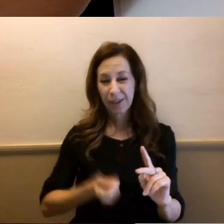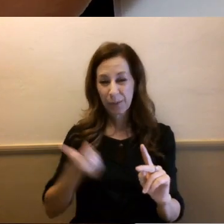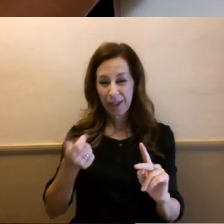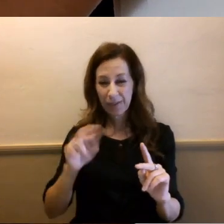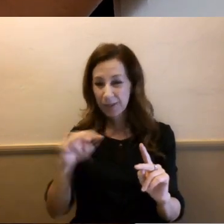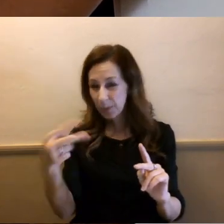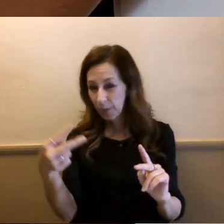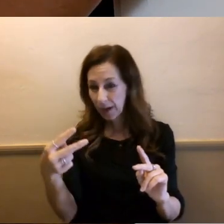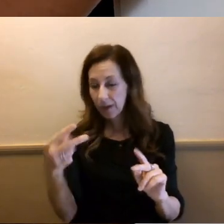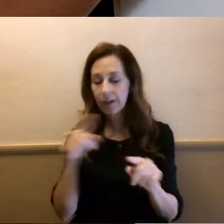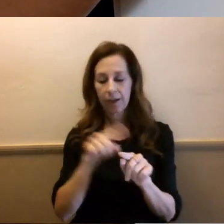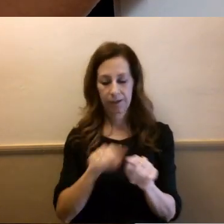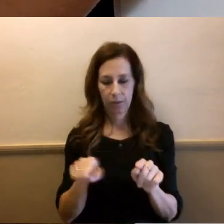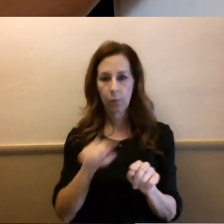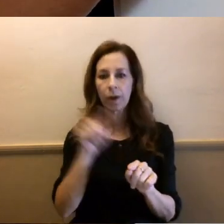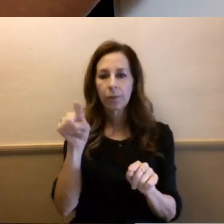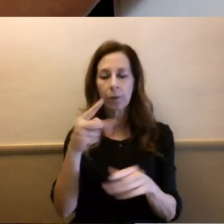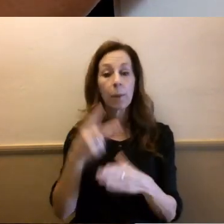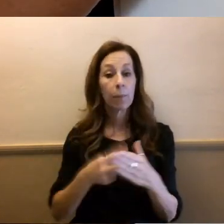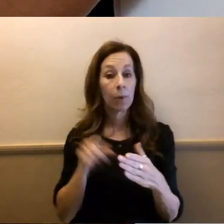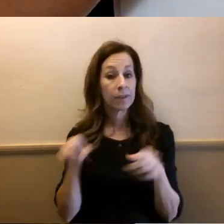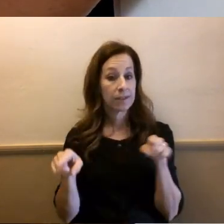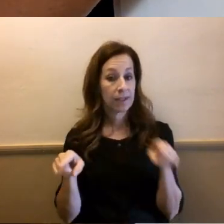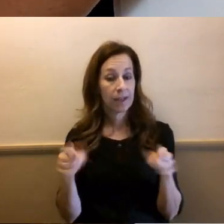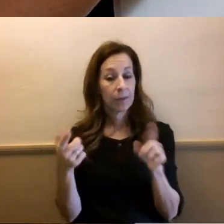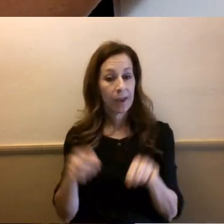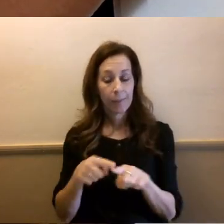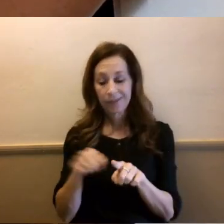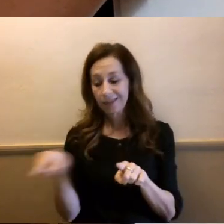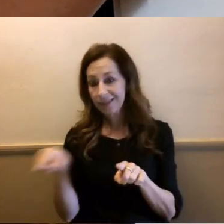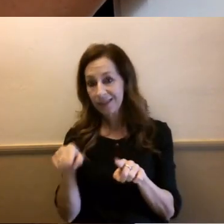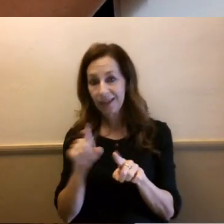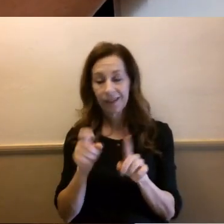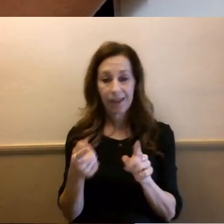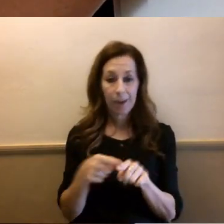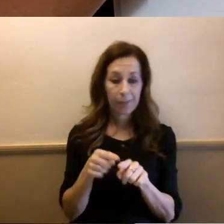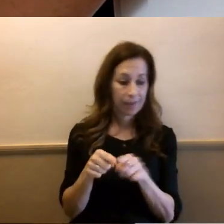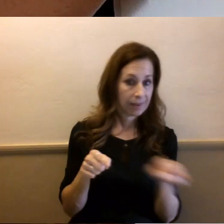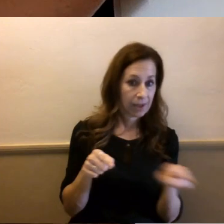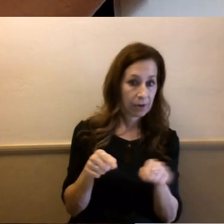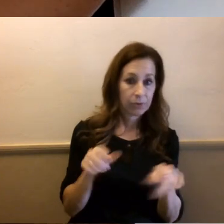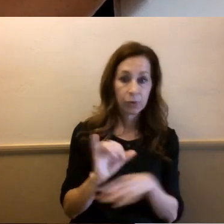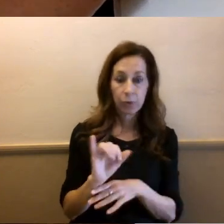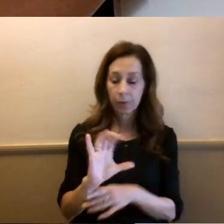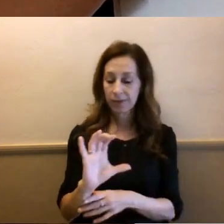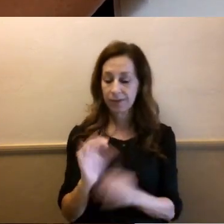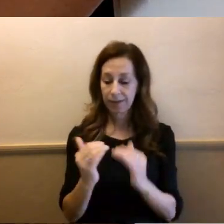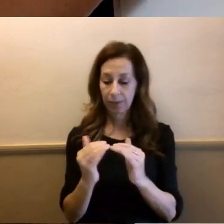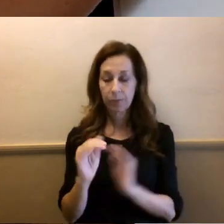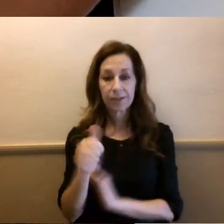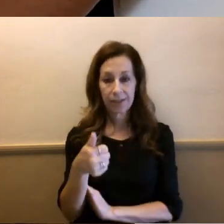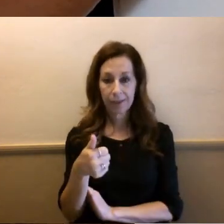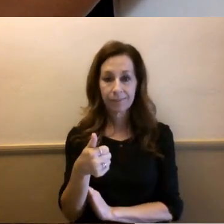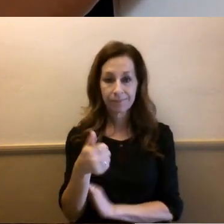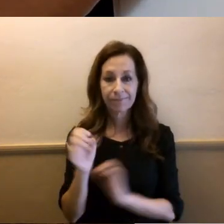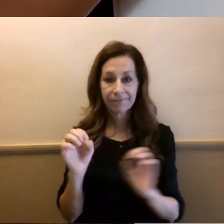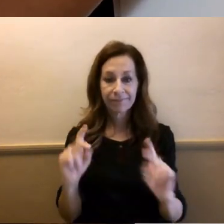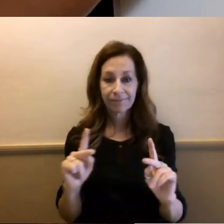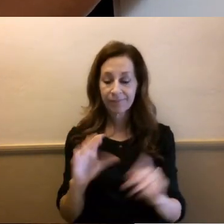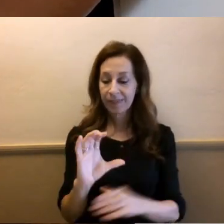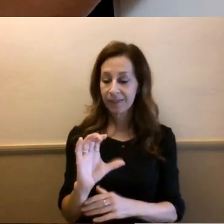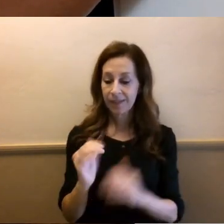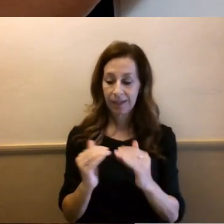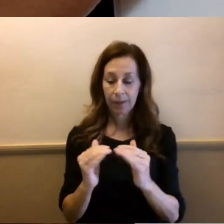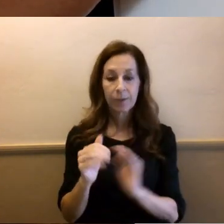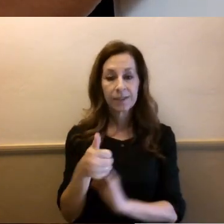to get rid of that squared, I square root both sides. Whatever I do to one side, I have to do to the other. C equals 10. All right,